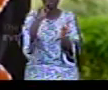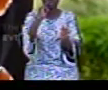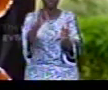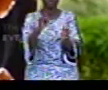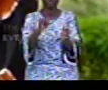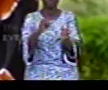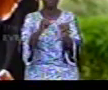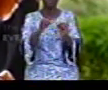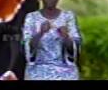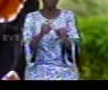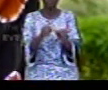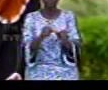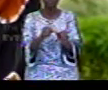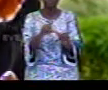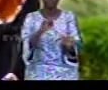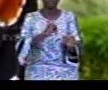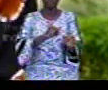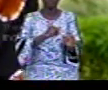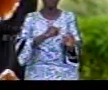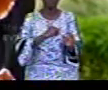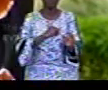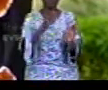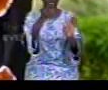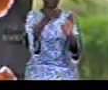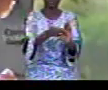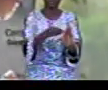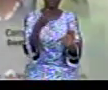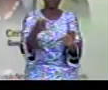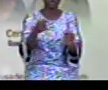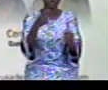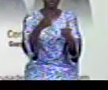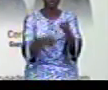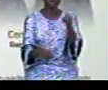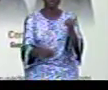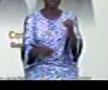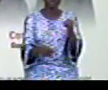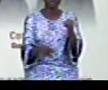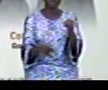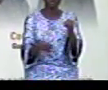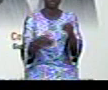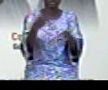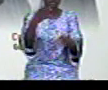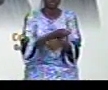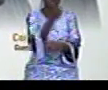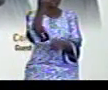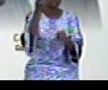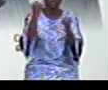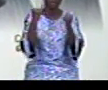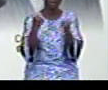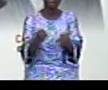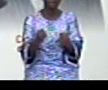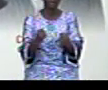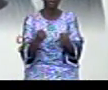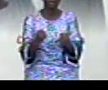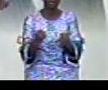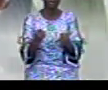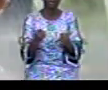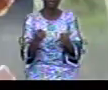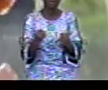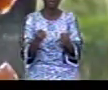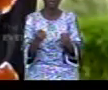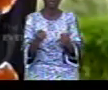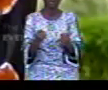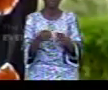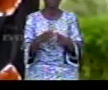I key into the last triumphant power that comes up in Ondo